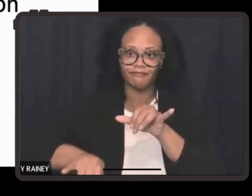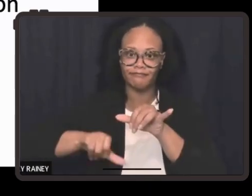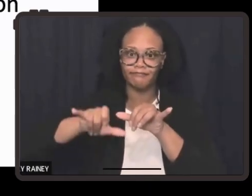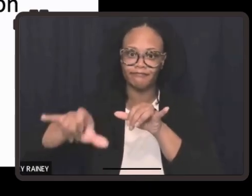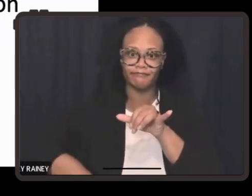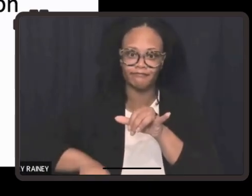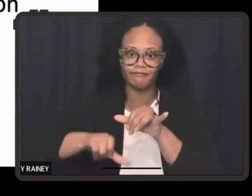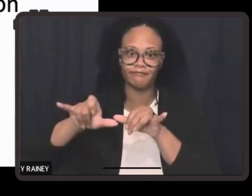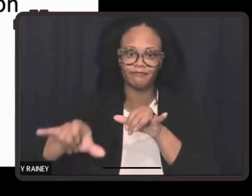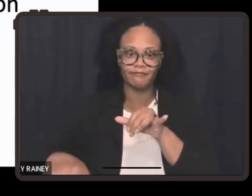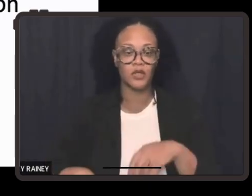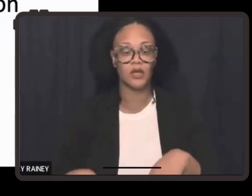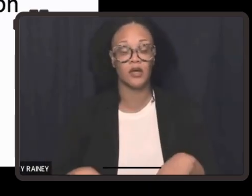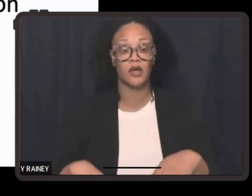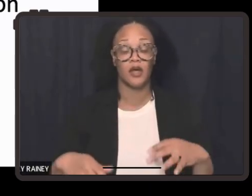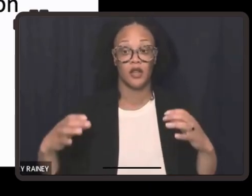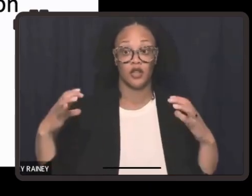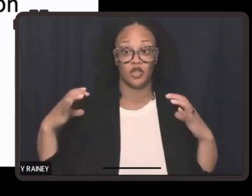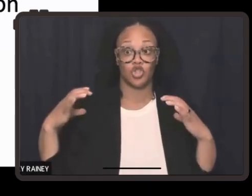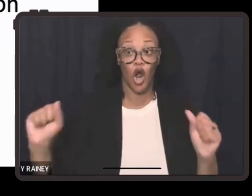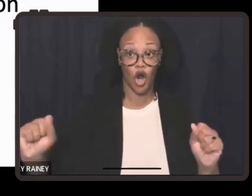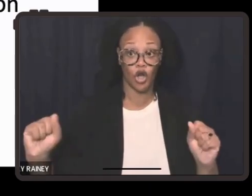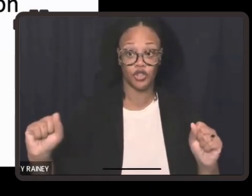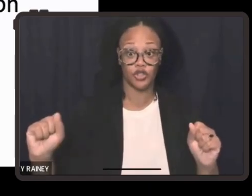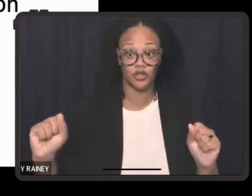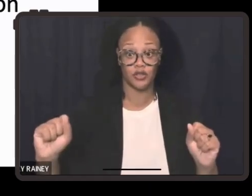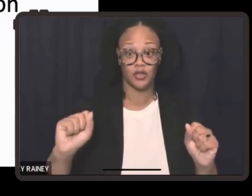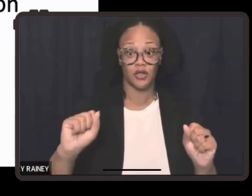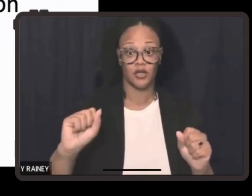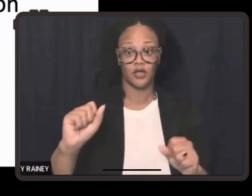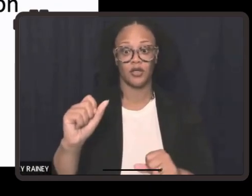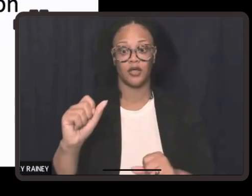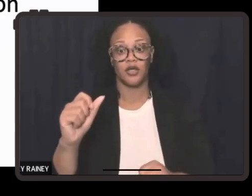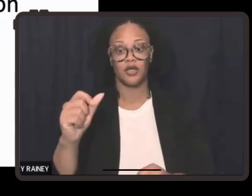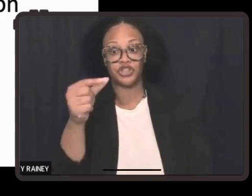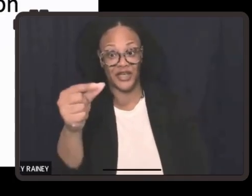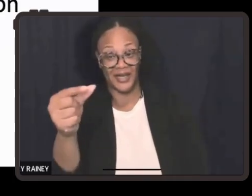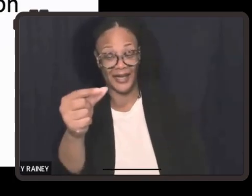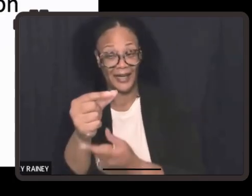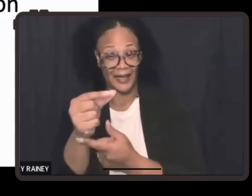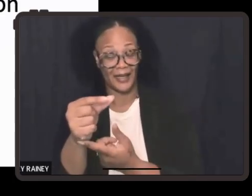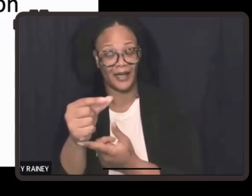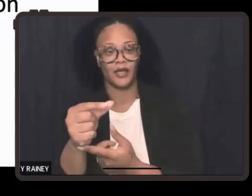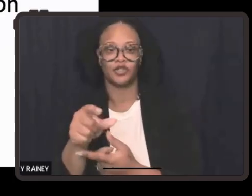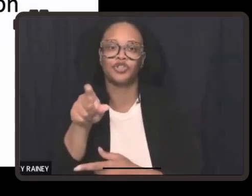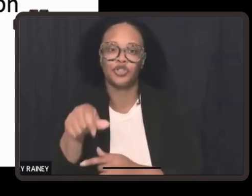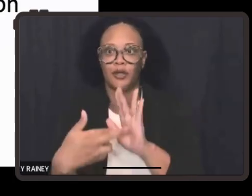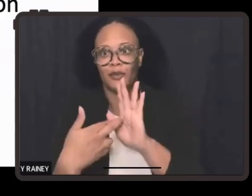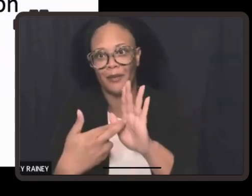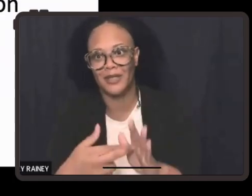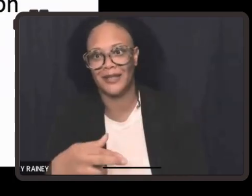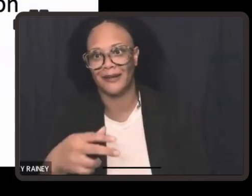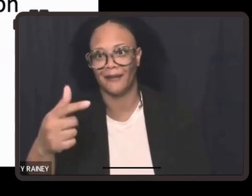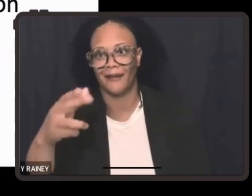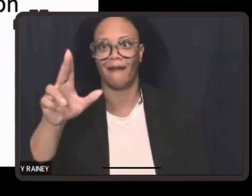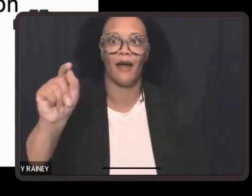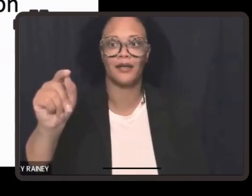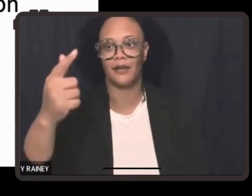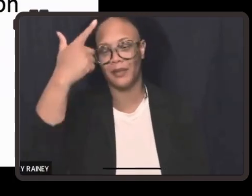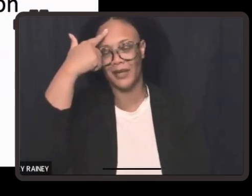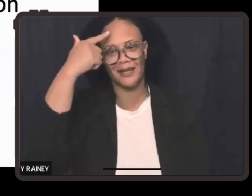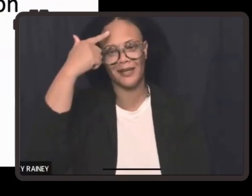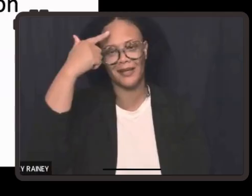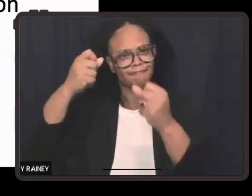in Charge probably should be gut, because the gut stuff seems to be so prevalent. And it's something that I've traveled along with